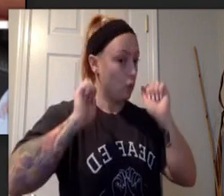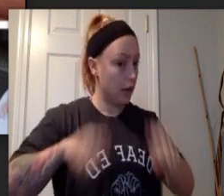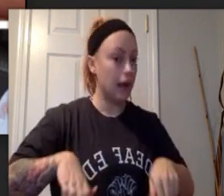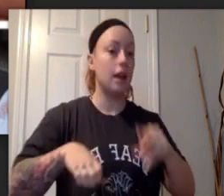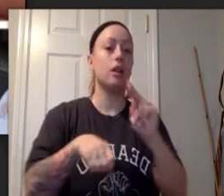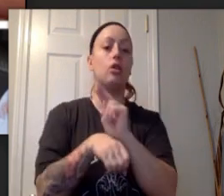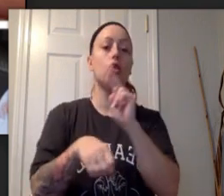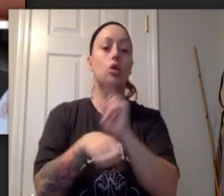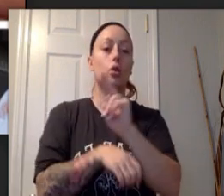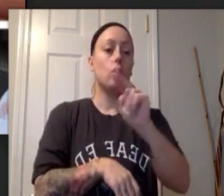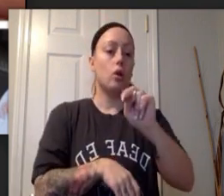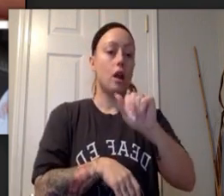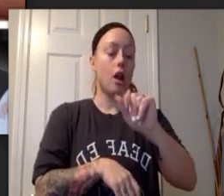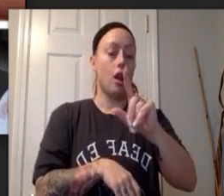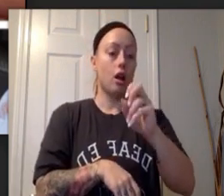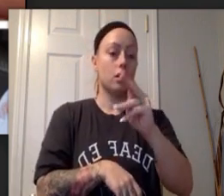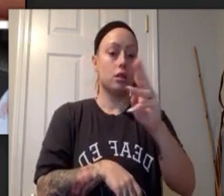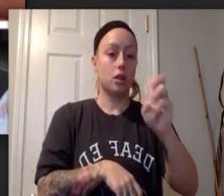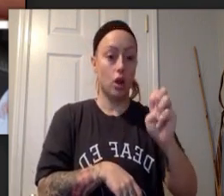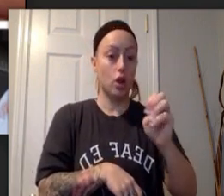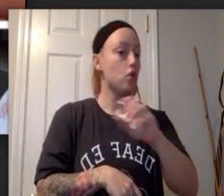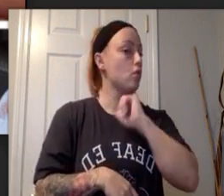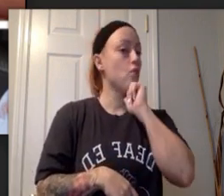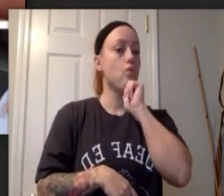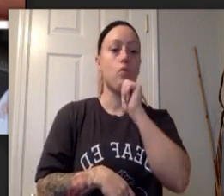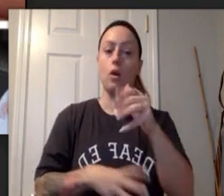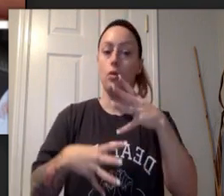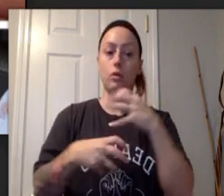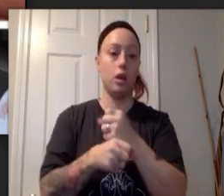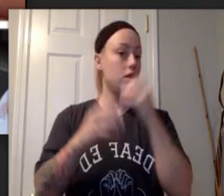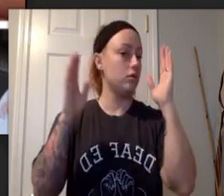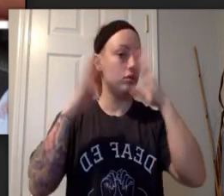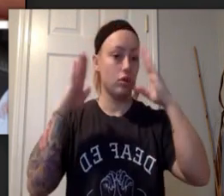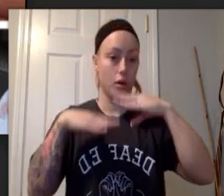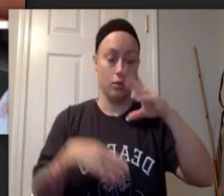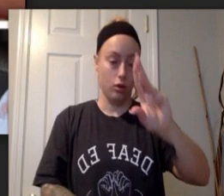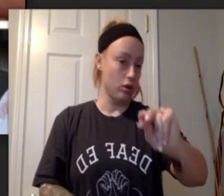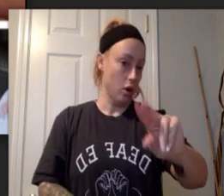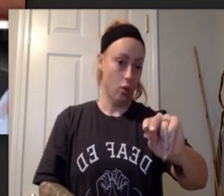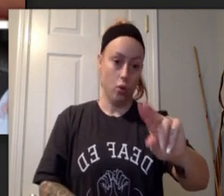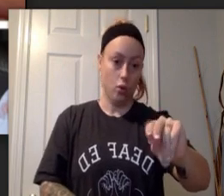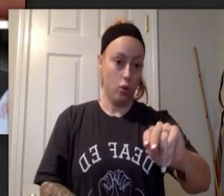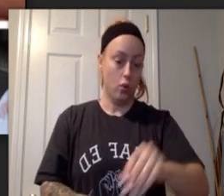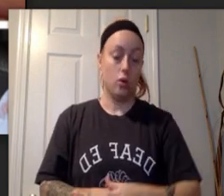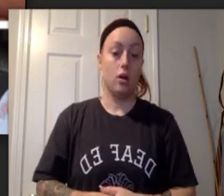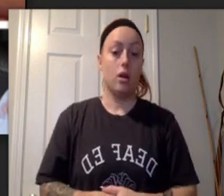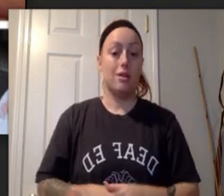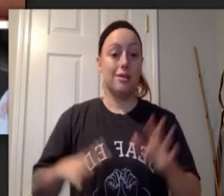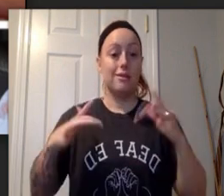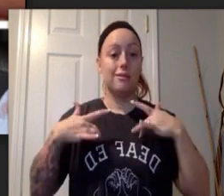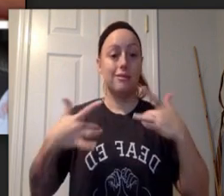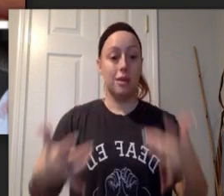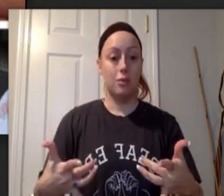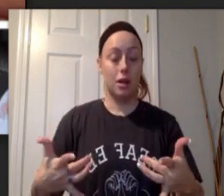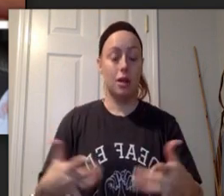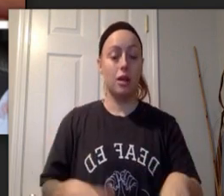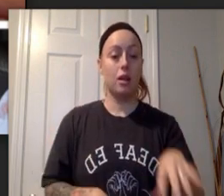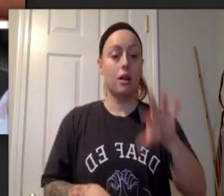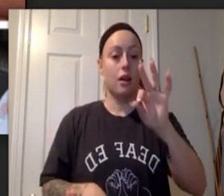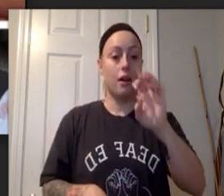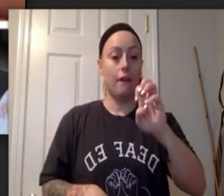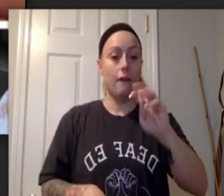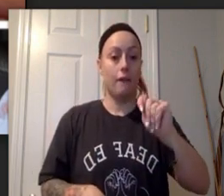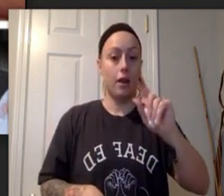have 0 to 3 minutes in the case of a fentanyl overdose. And the majority of fentanyl overdoses probably do not know, like